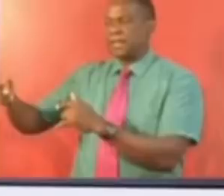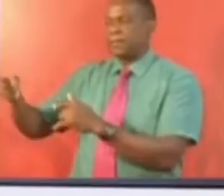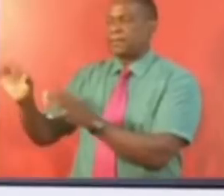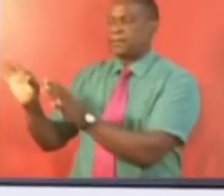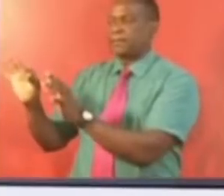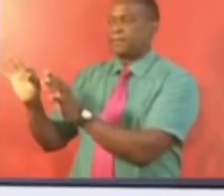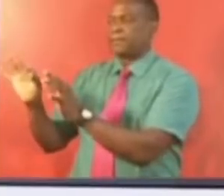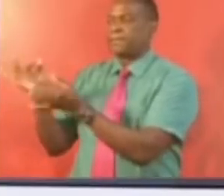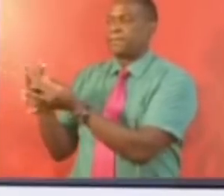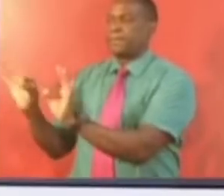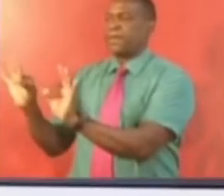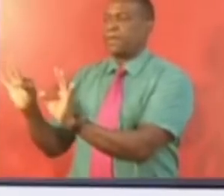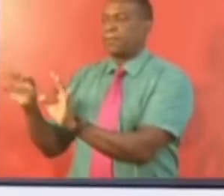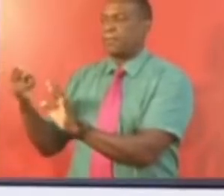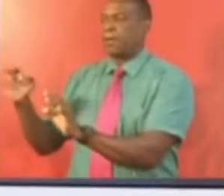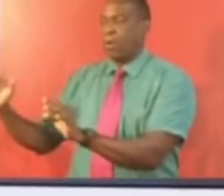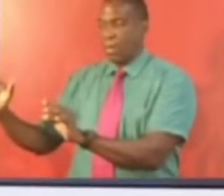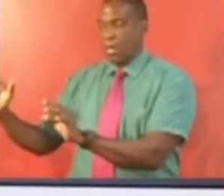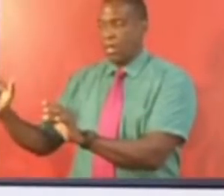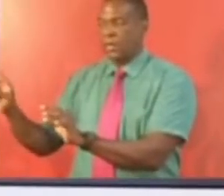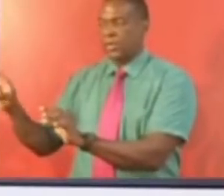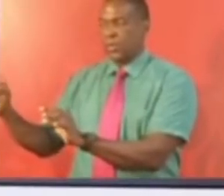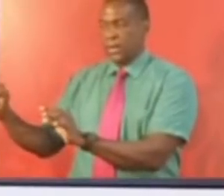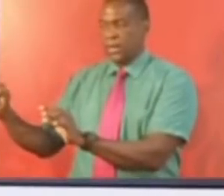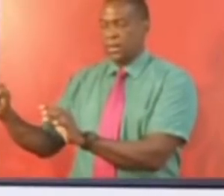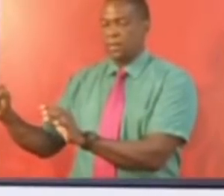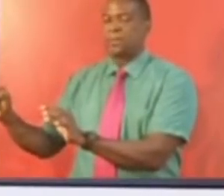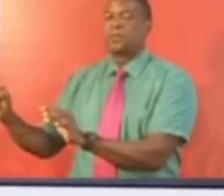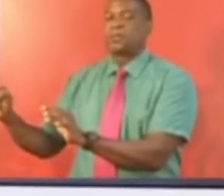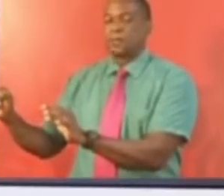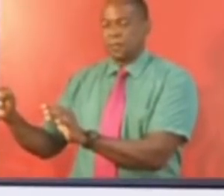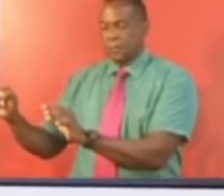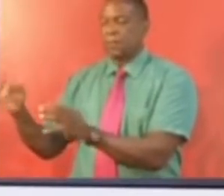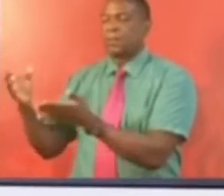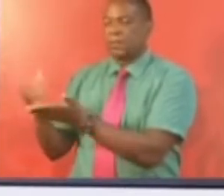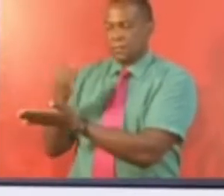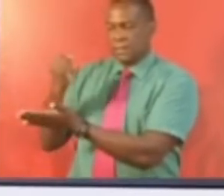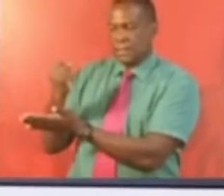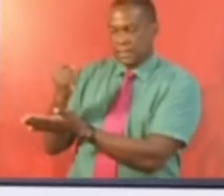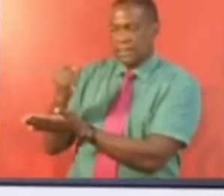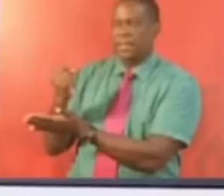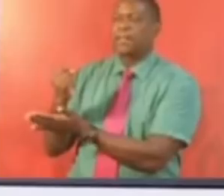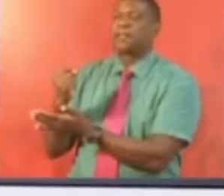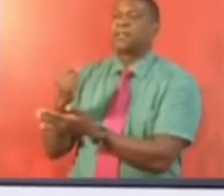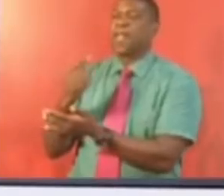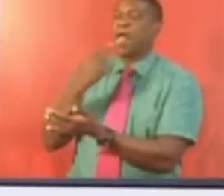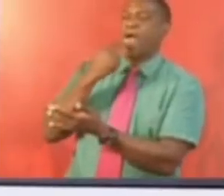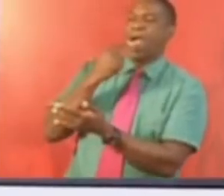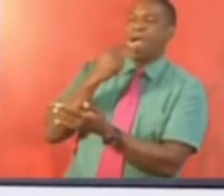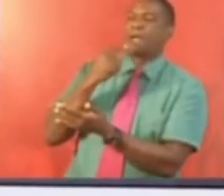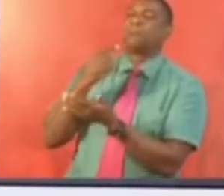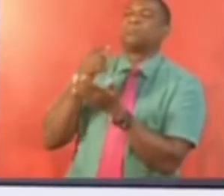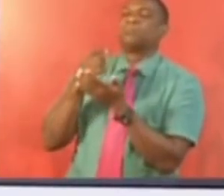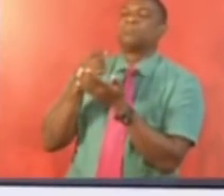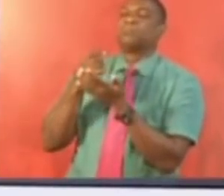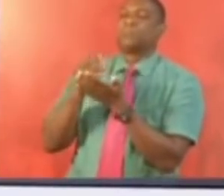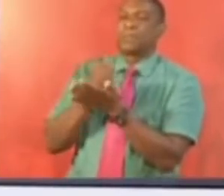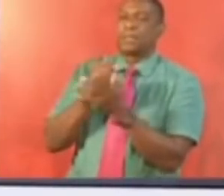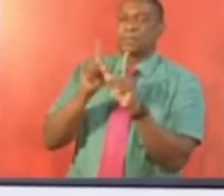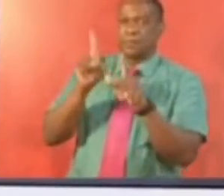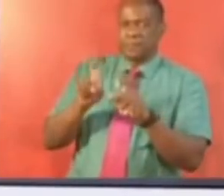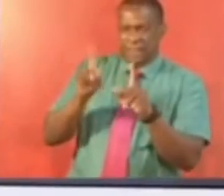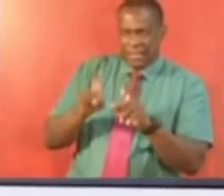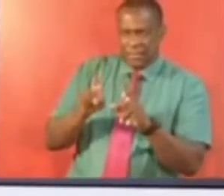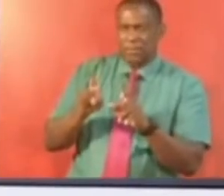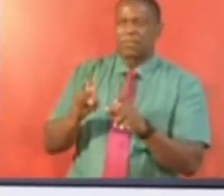been swabbed once they came in, and their results would have come in as positive for 33 of those individuals, and the remaining would have been negative. We are